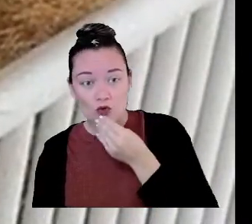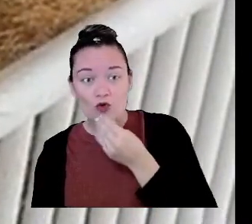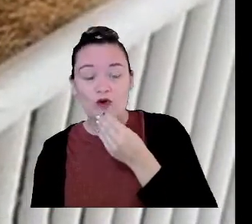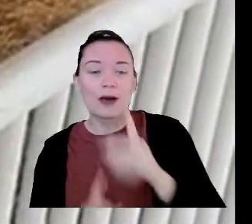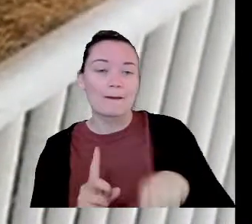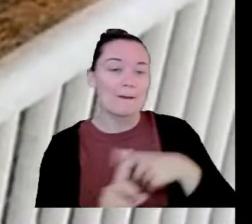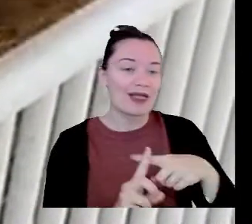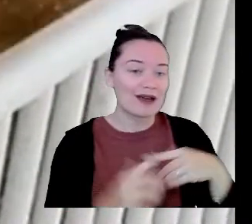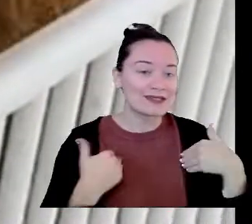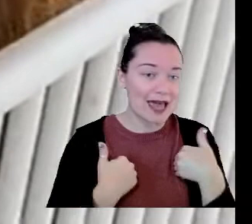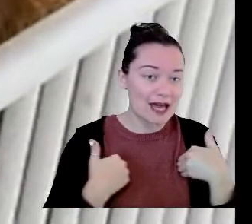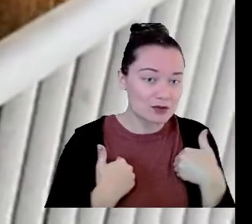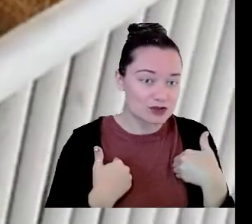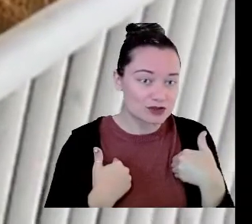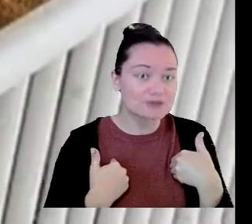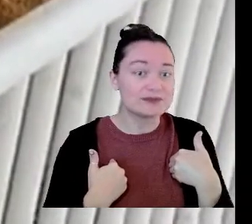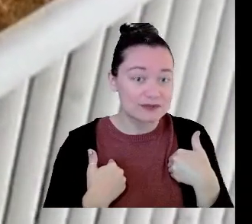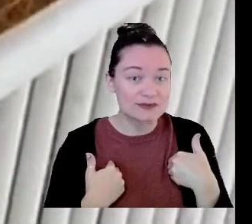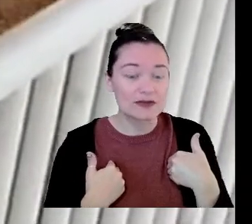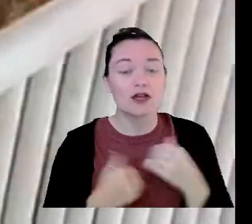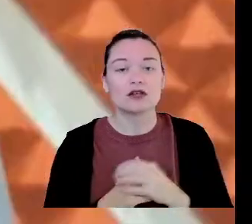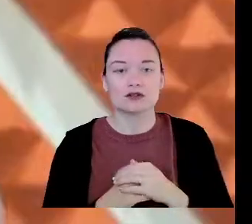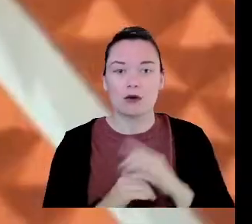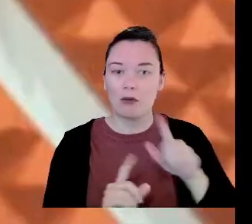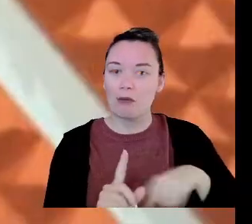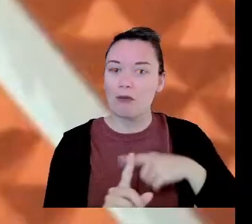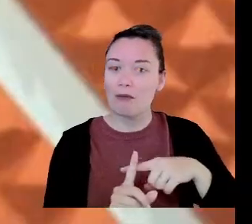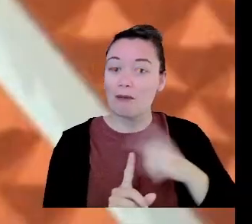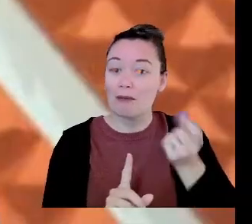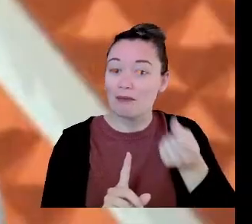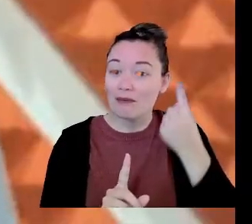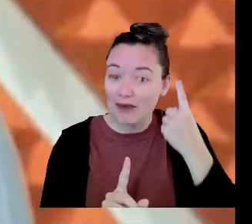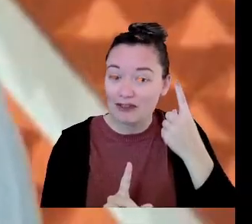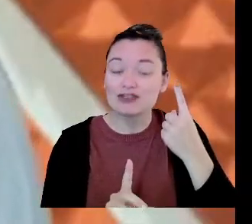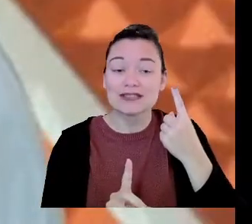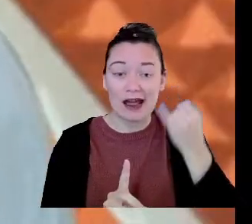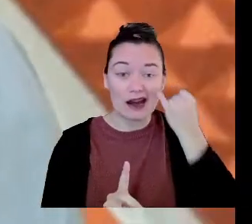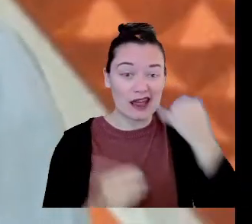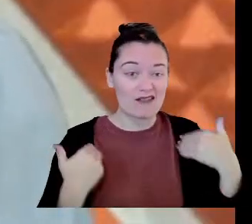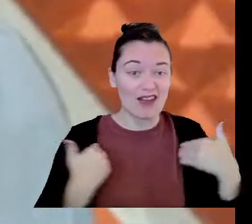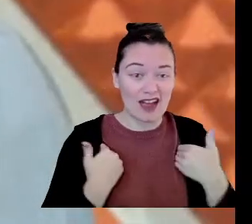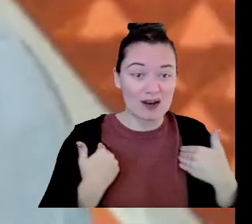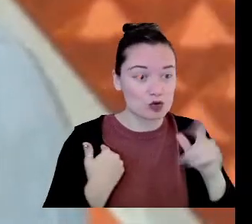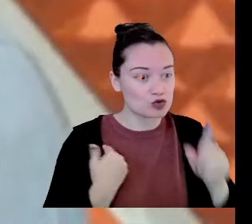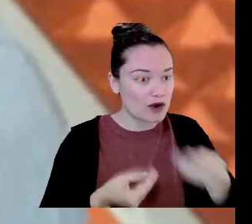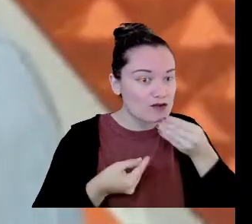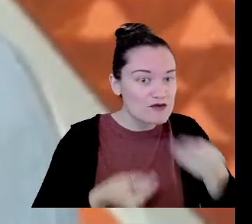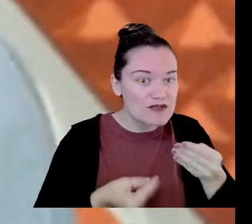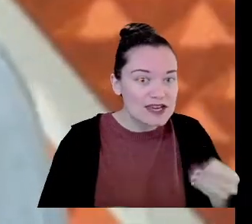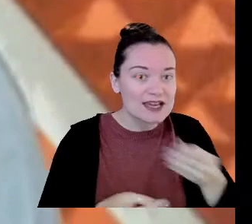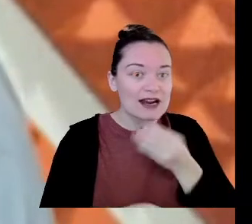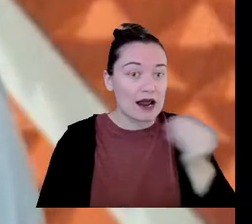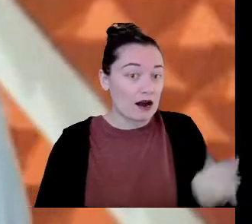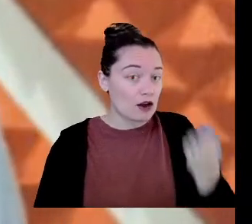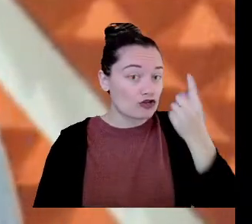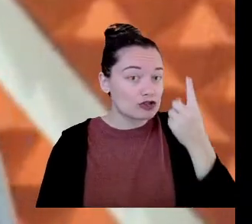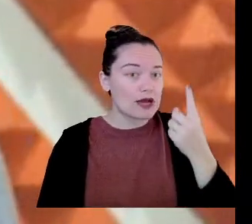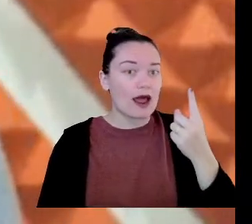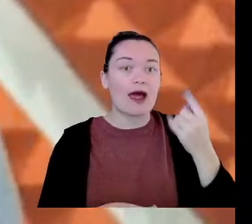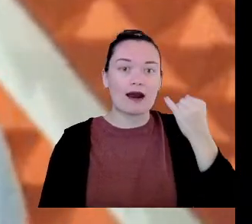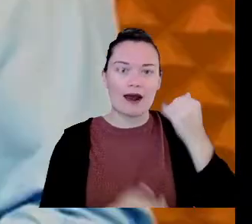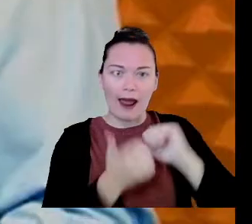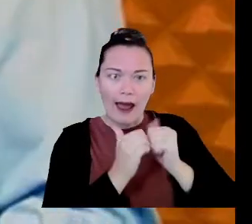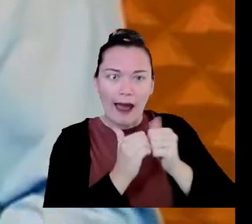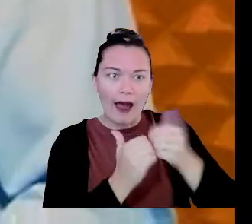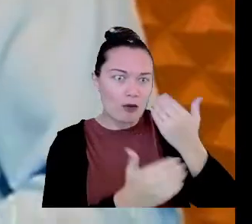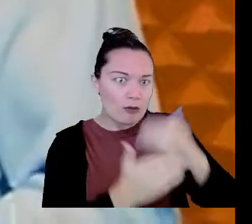having to feed them. There's some expense that goes into that. It also requires maybe having to know the process of how they give